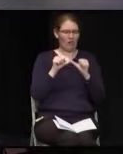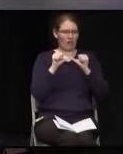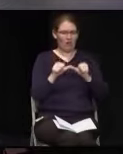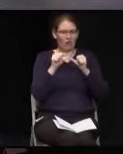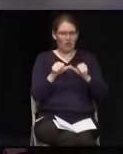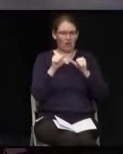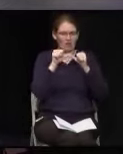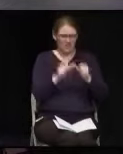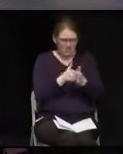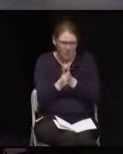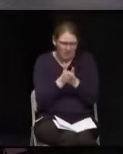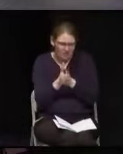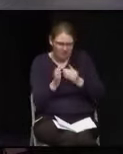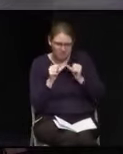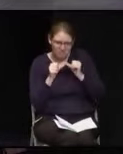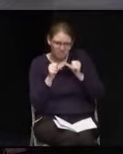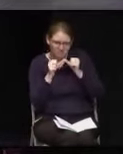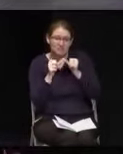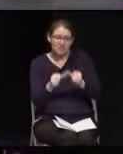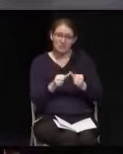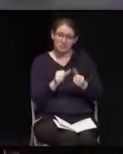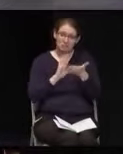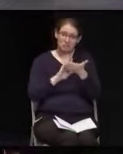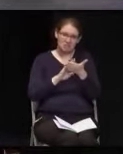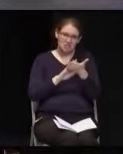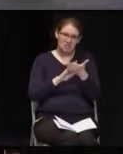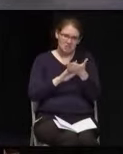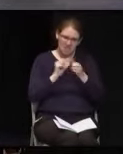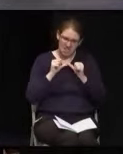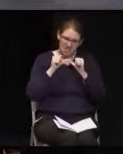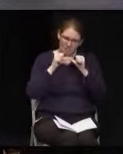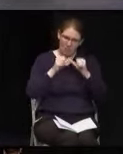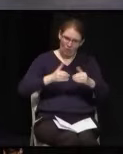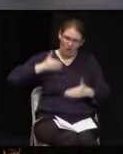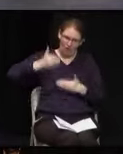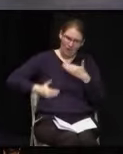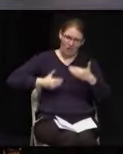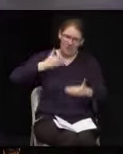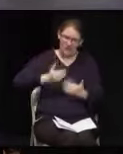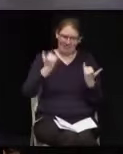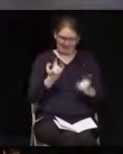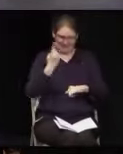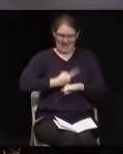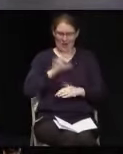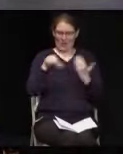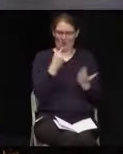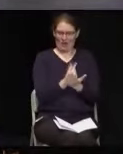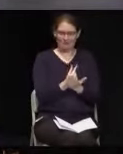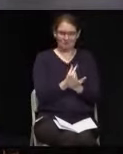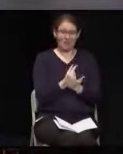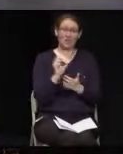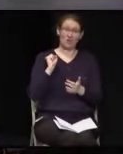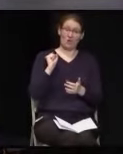your determination. You are to be commended for pushing forward to this day, graduation. Faculty,